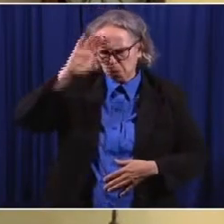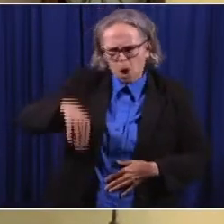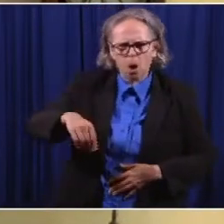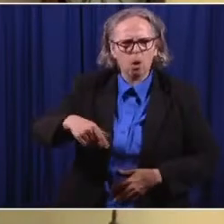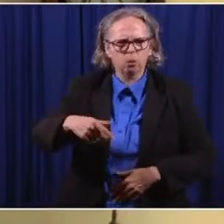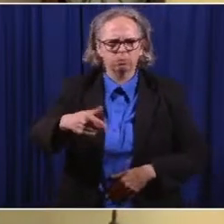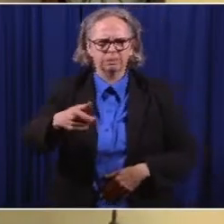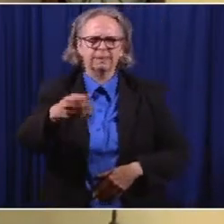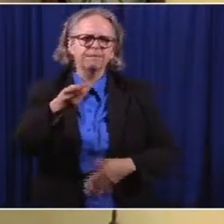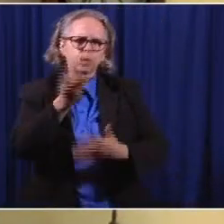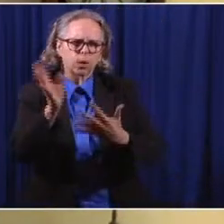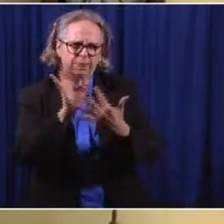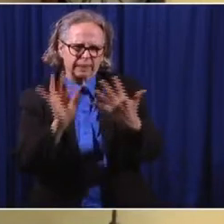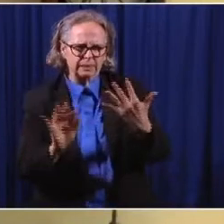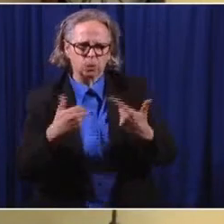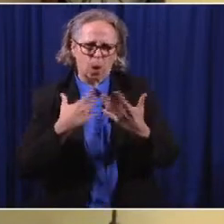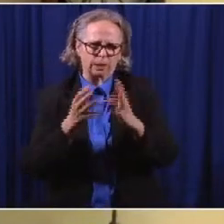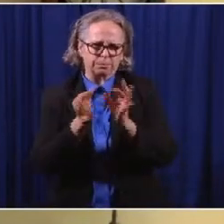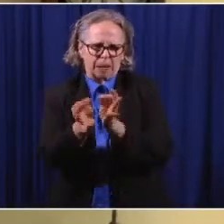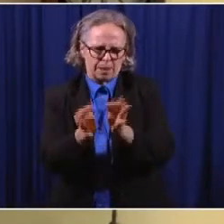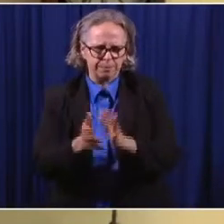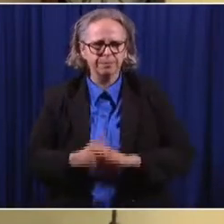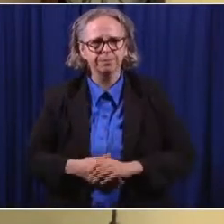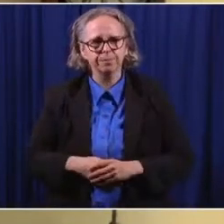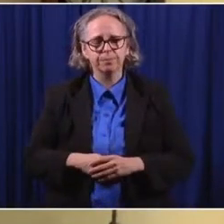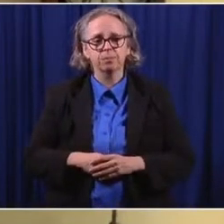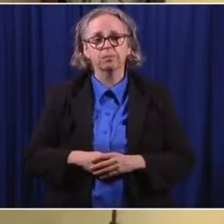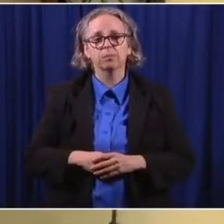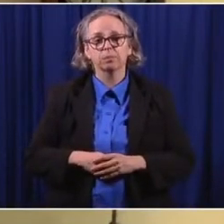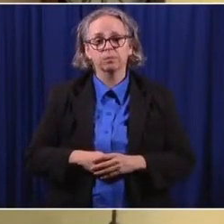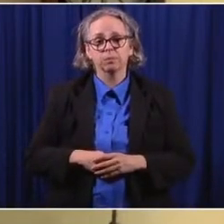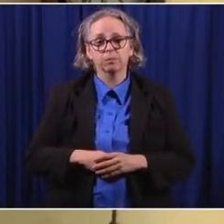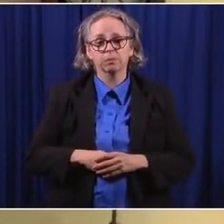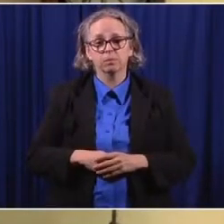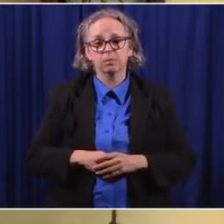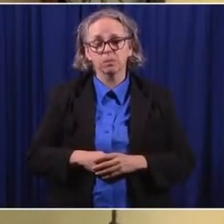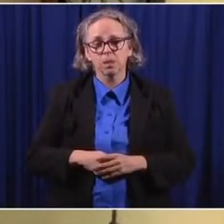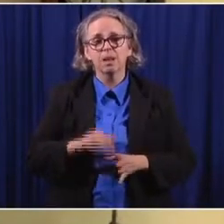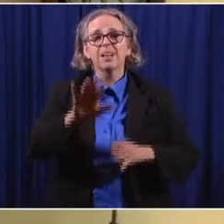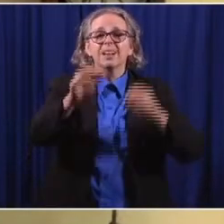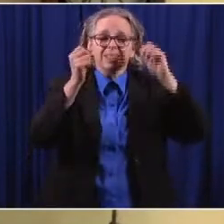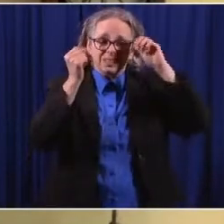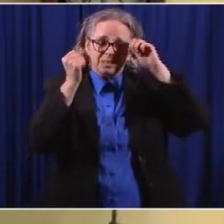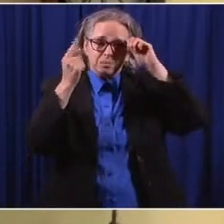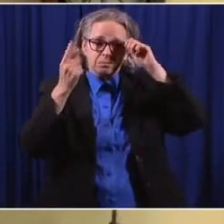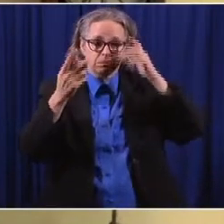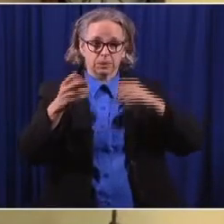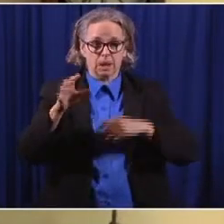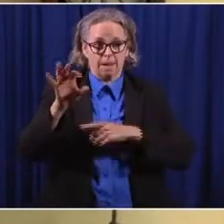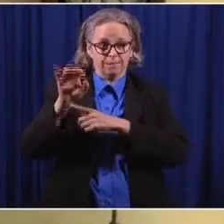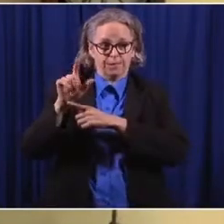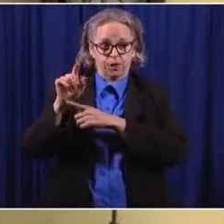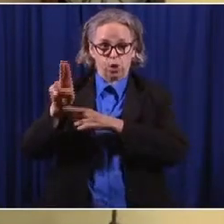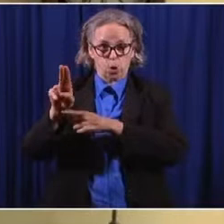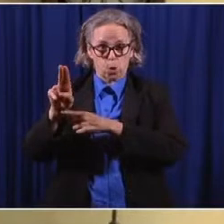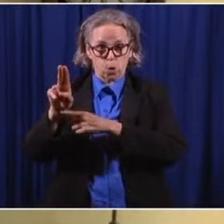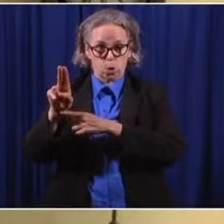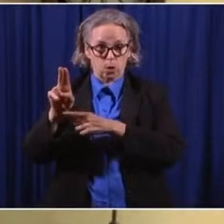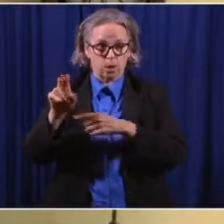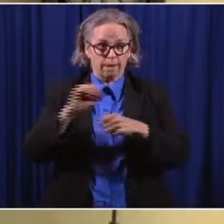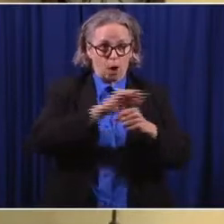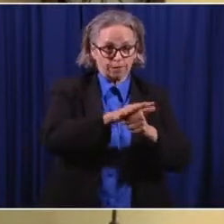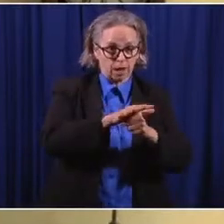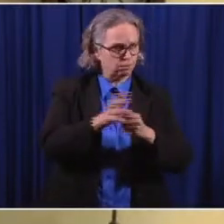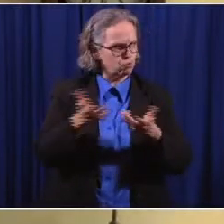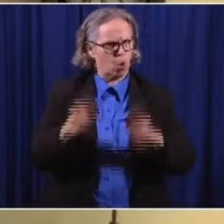things. One, you don't want to have the flu and COVID. I mean, you don't want to have either one, but you certainly do not want to have them, excuse